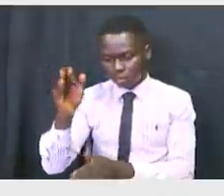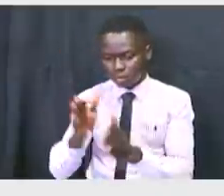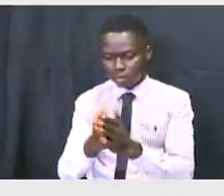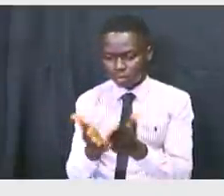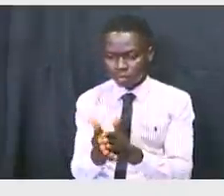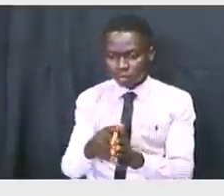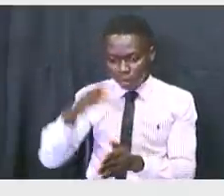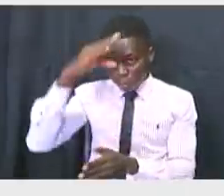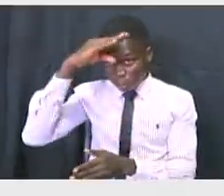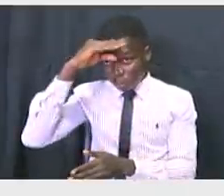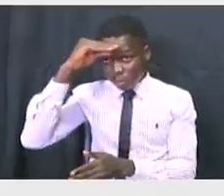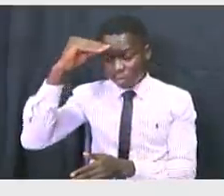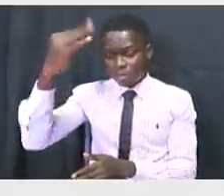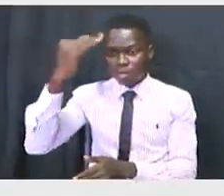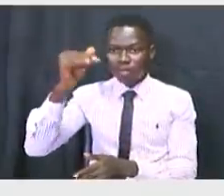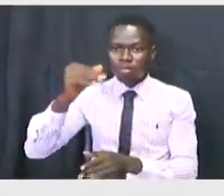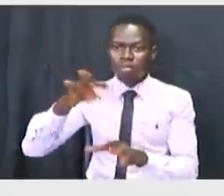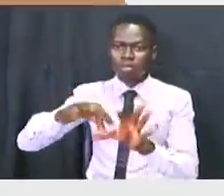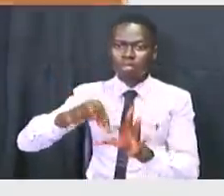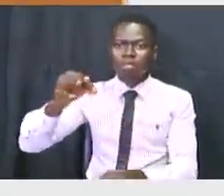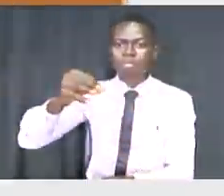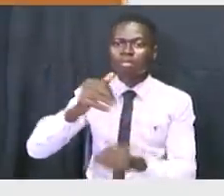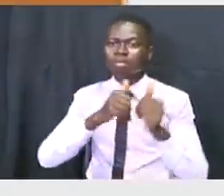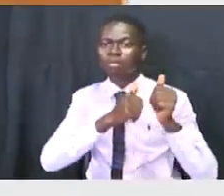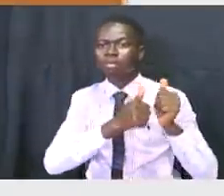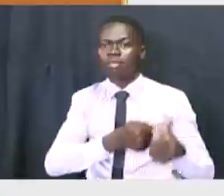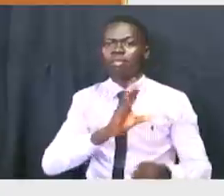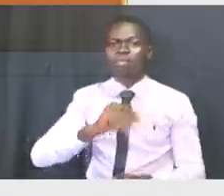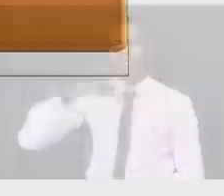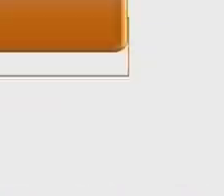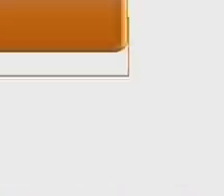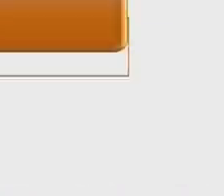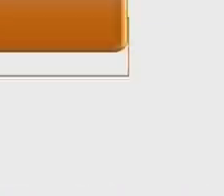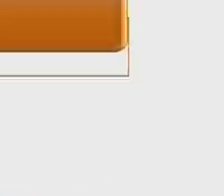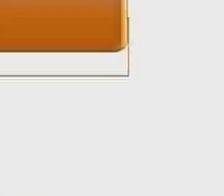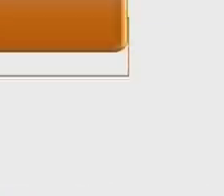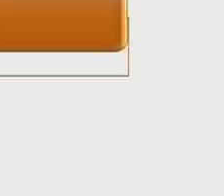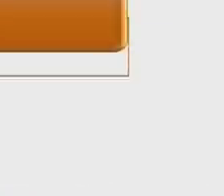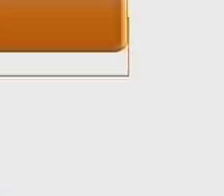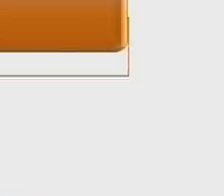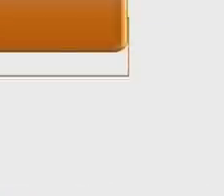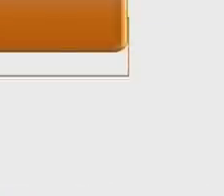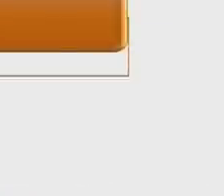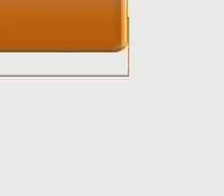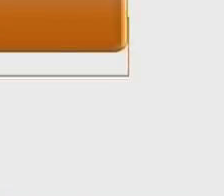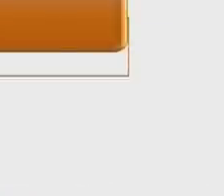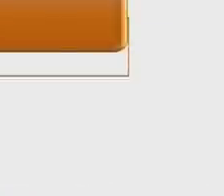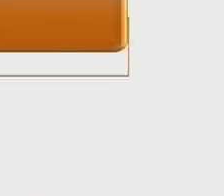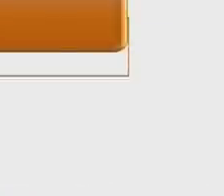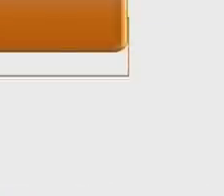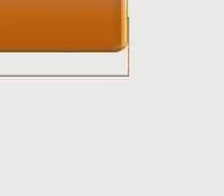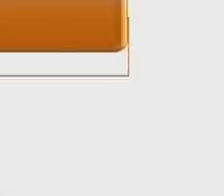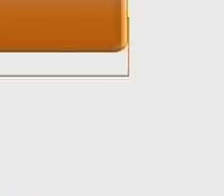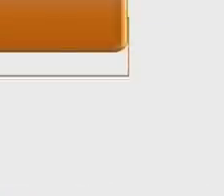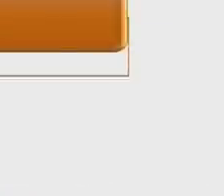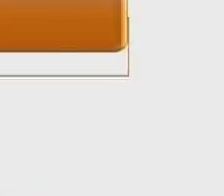A man of spiritual gift and wisdom. He was versatile in spiritual gifts and wisdom. Now, when he was starting, he